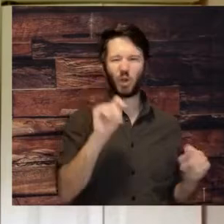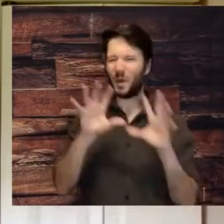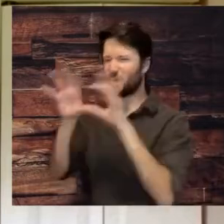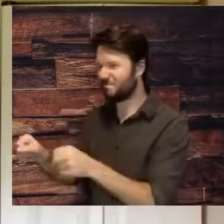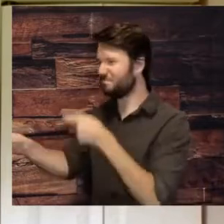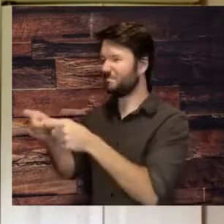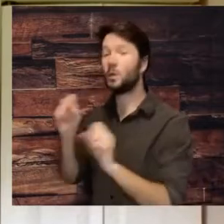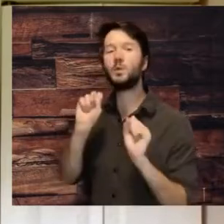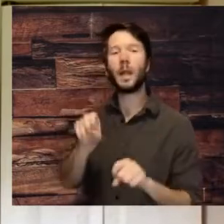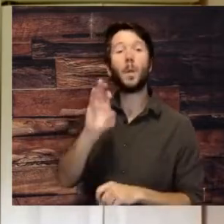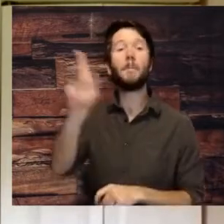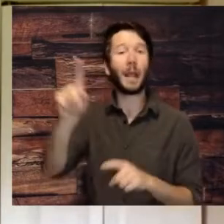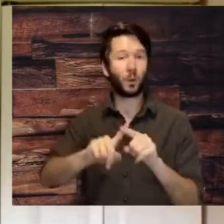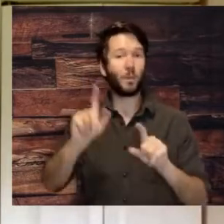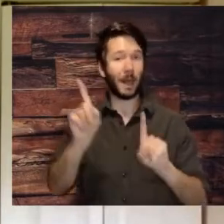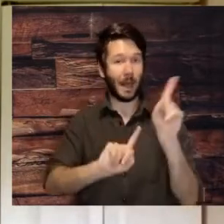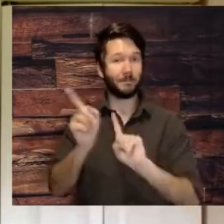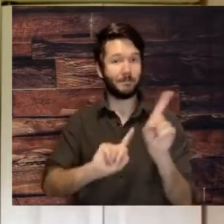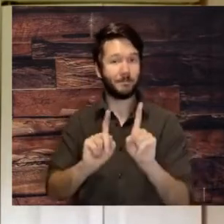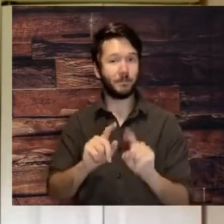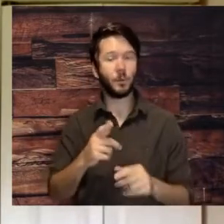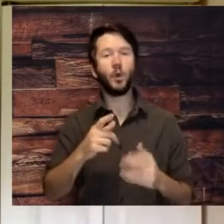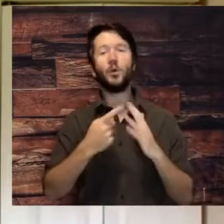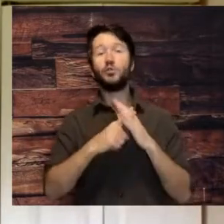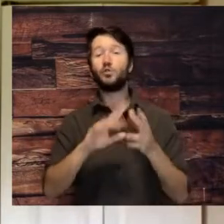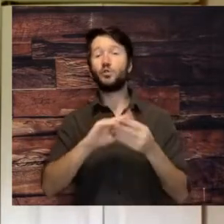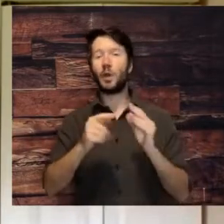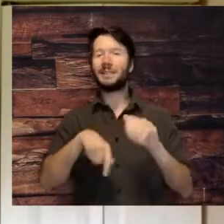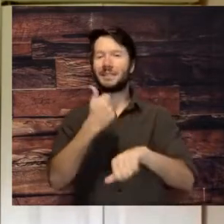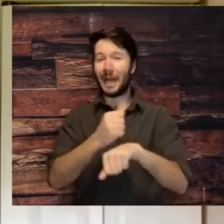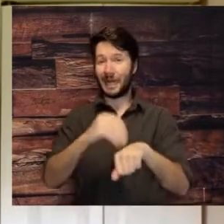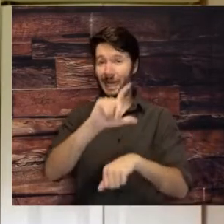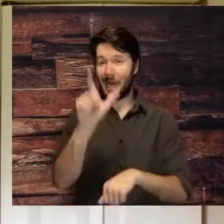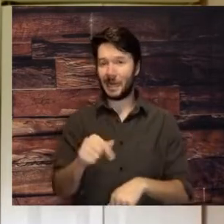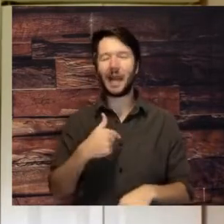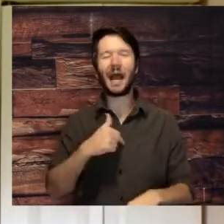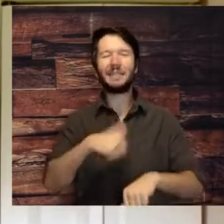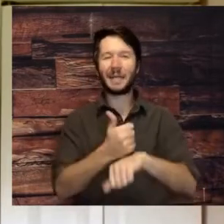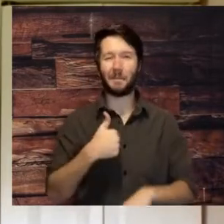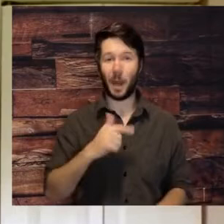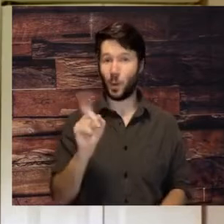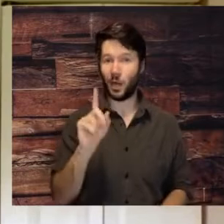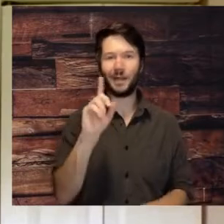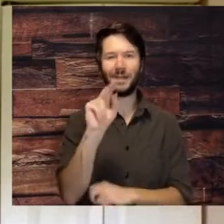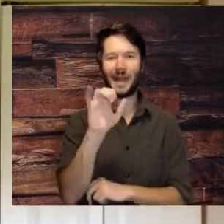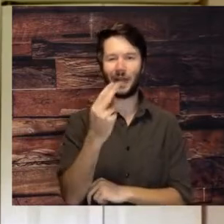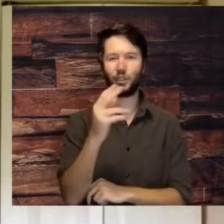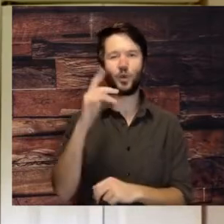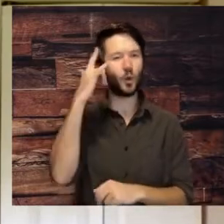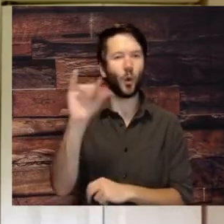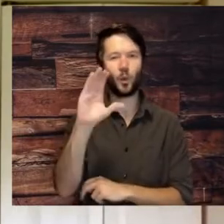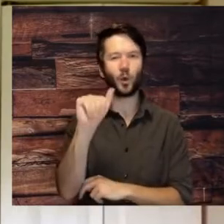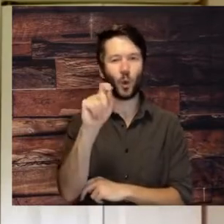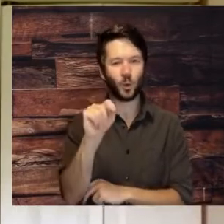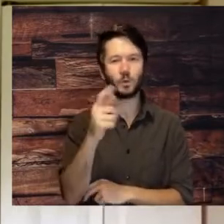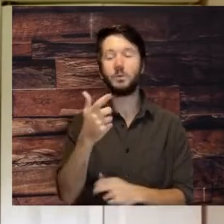and overcome the others so that he can return to Milan. Though the original story is set in Italy, I set mine in the Danish Gold